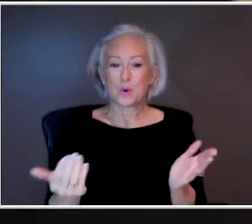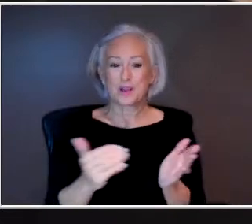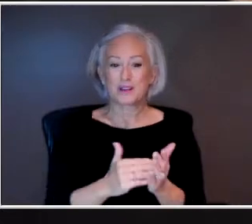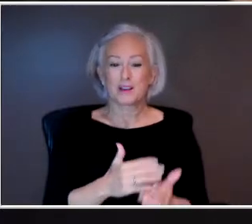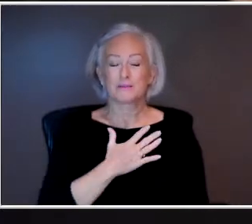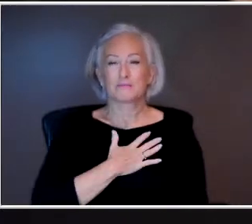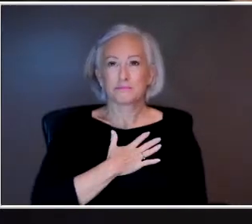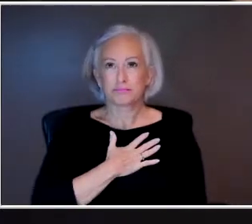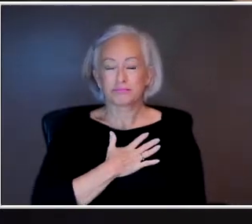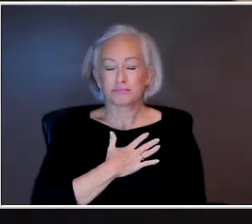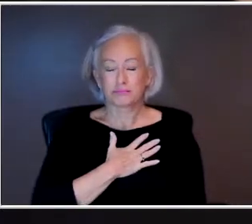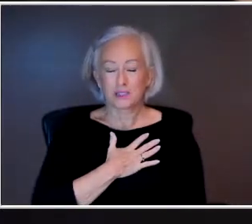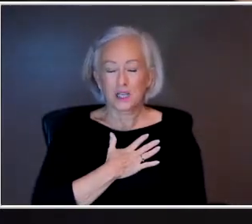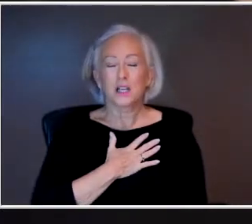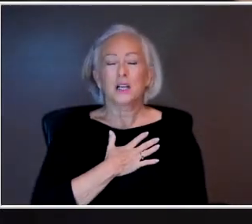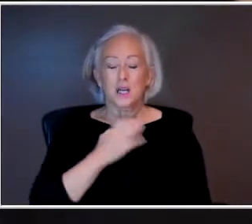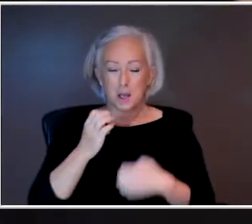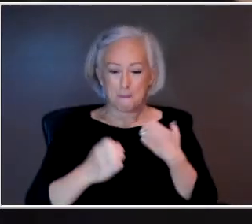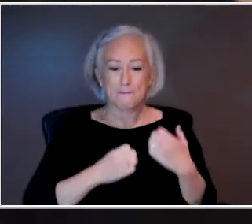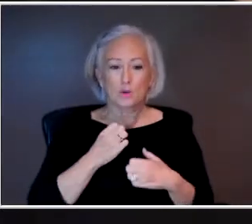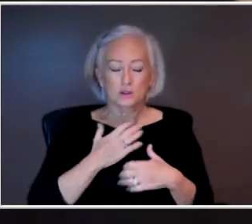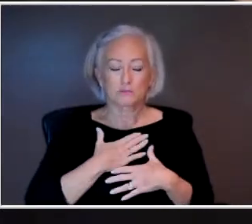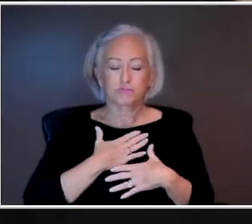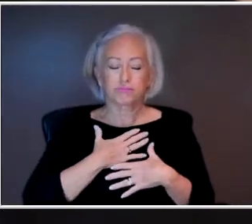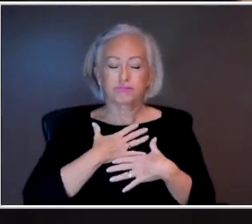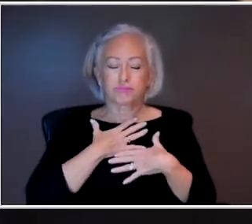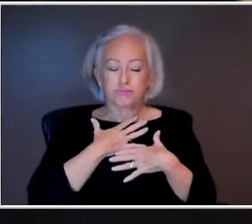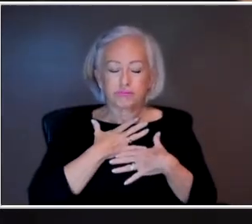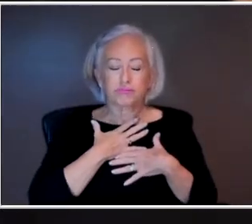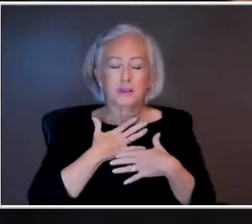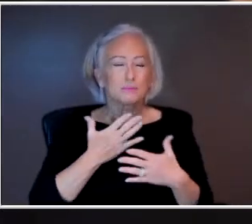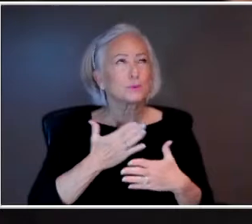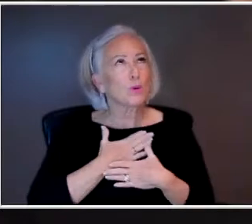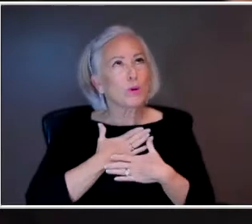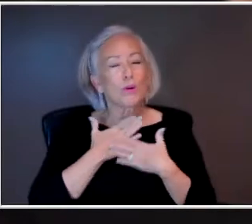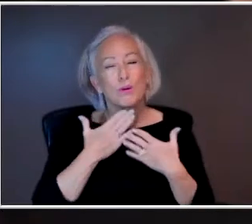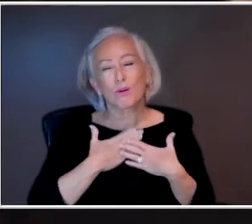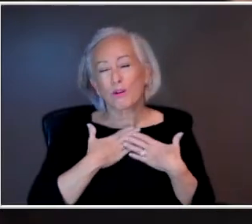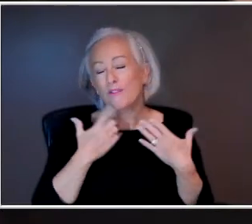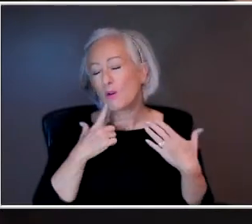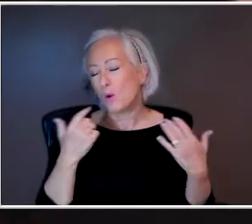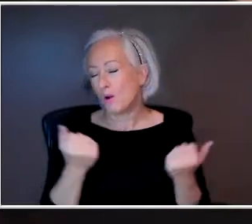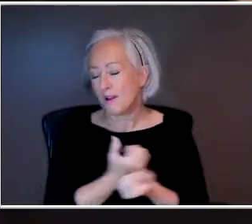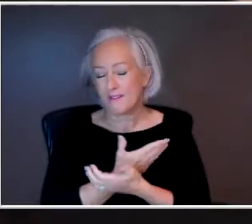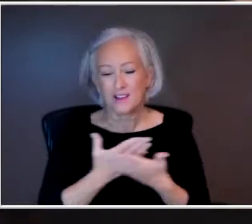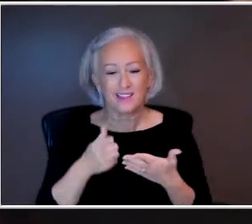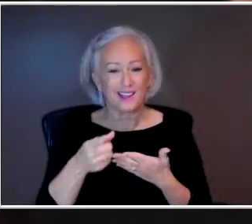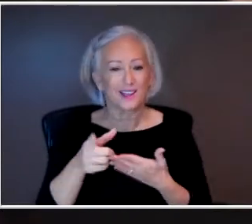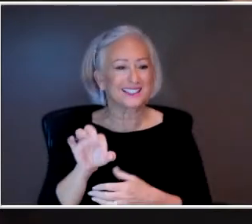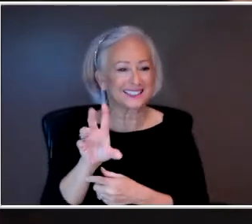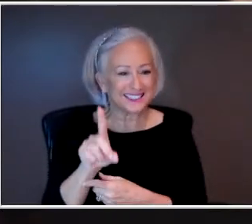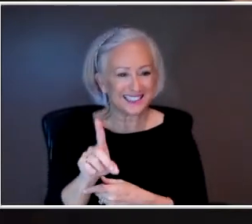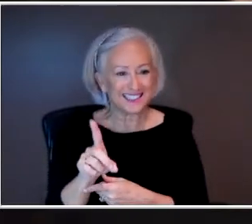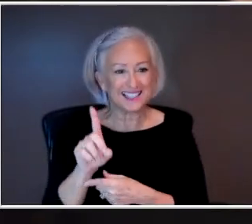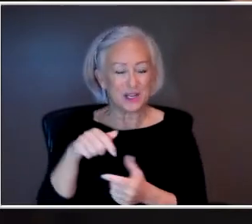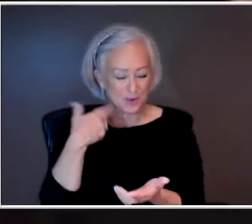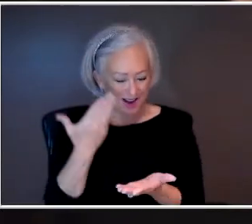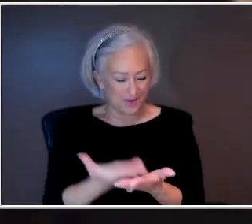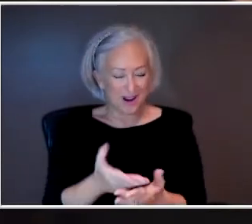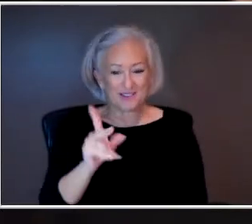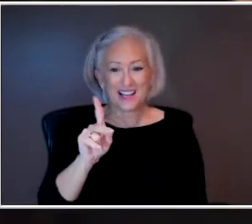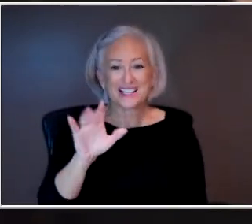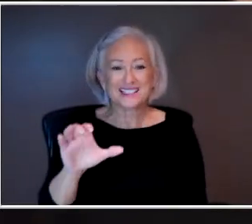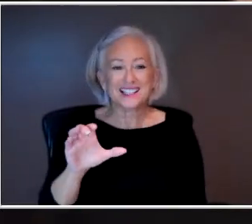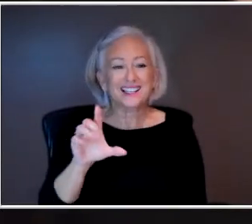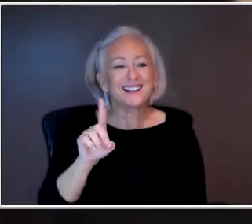so grateful for everything that you've done for us in Kansas City, and Dr. Ebersol. Thank you so much. We're truly